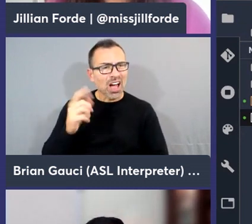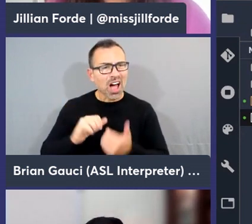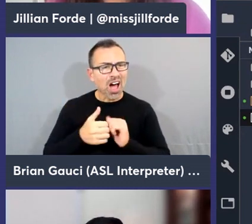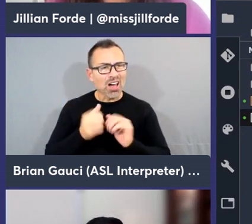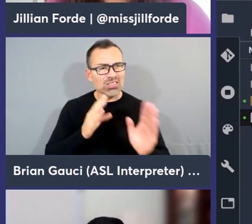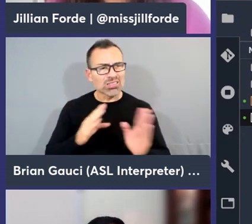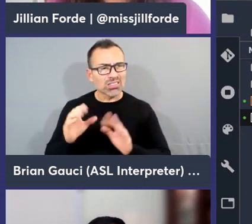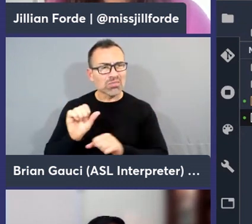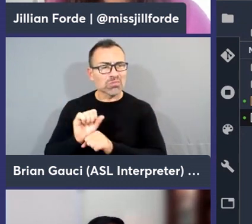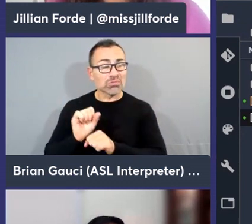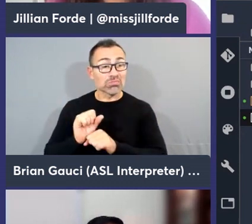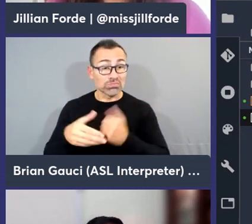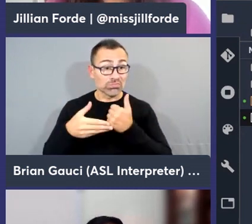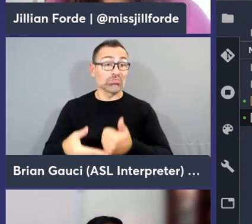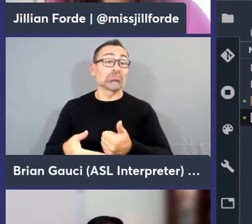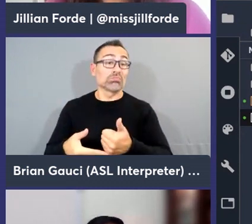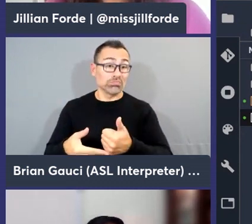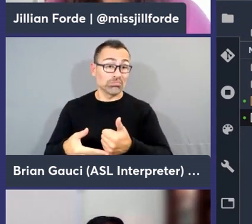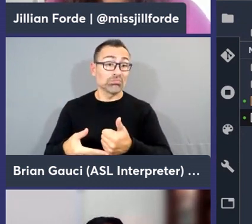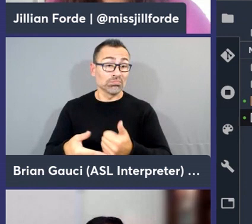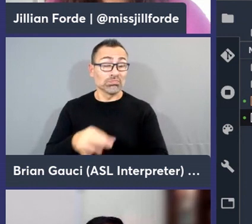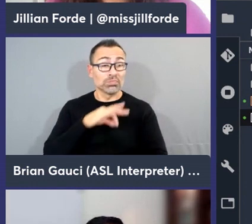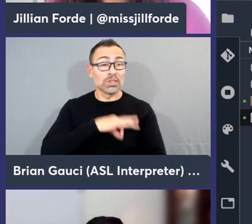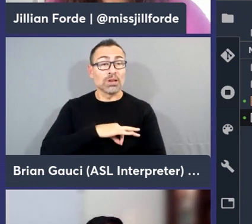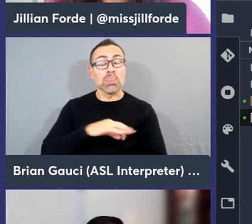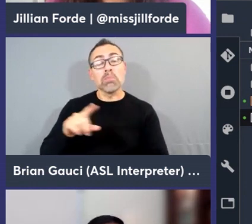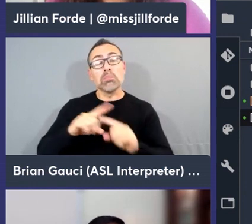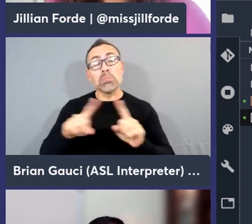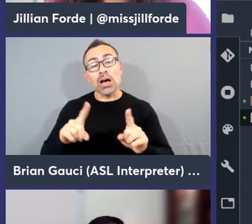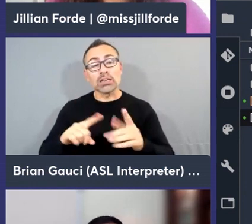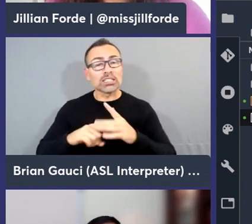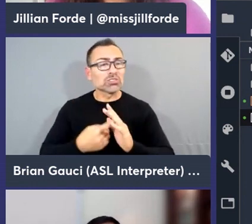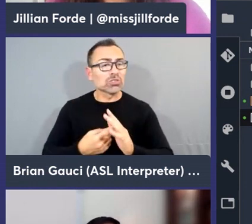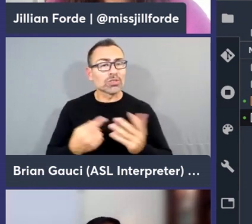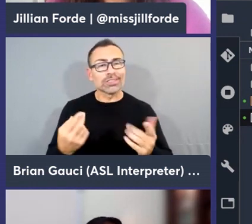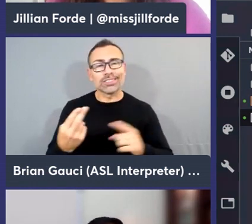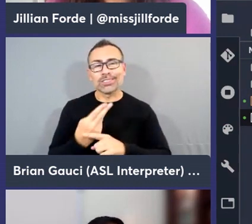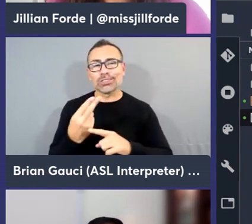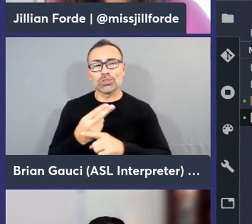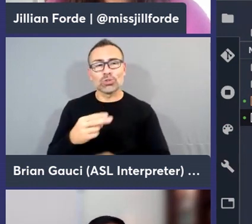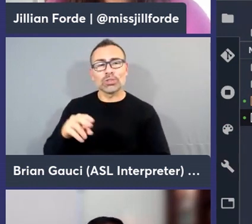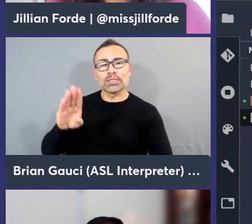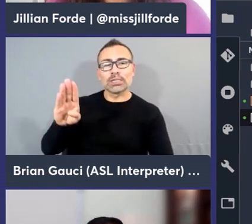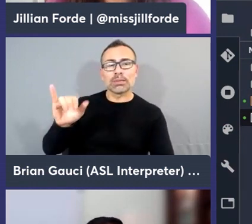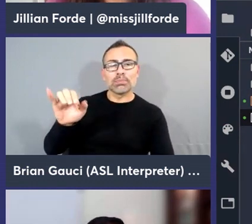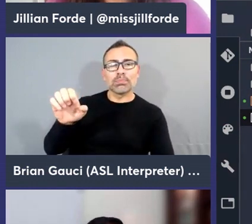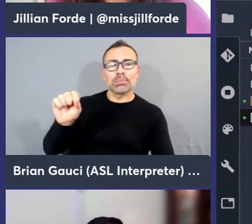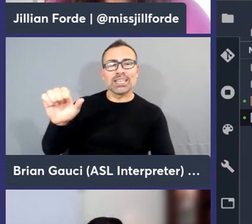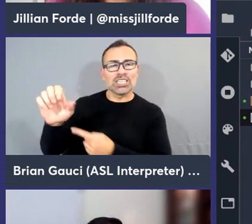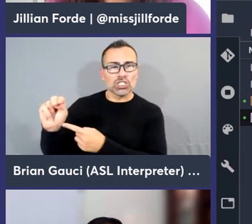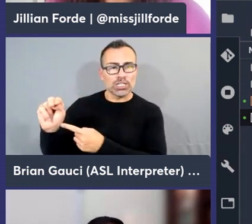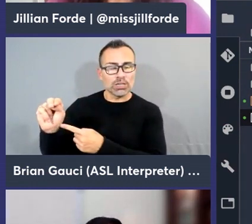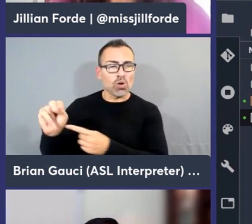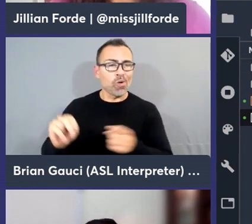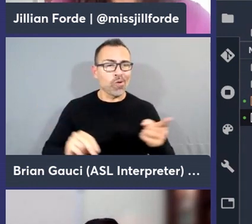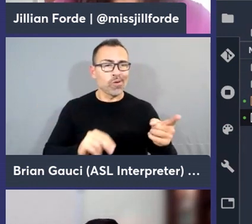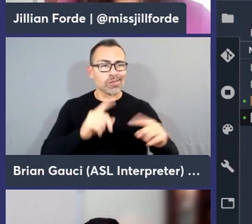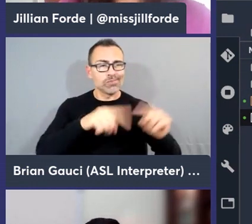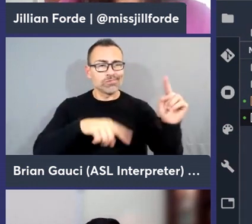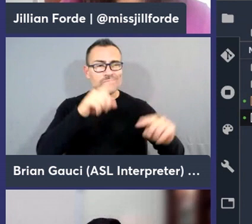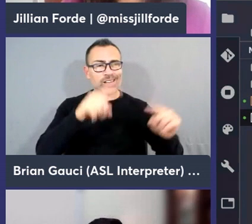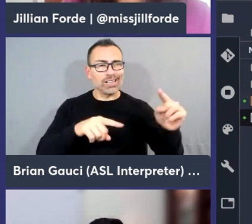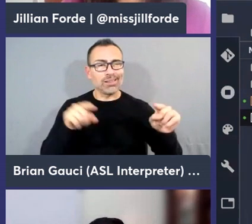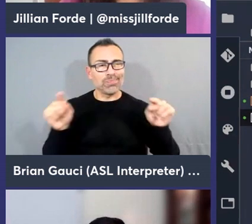started, using Bayesian or random would not really demand a lot of expertise in how they work.